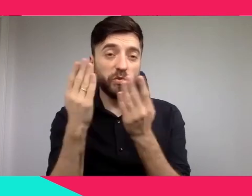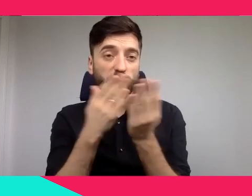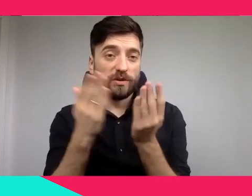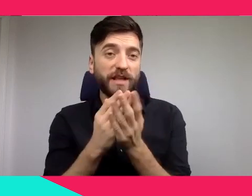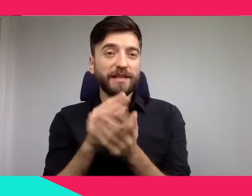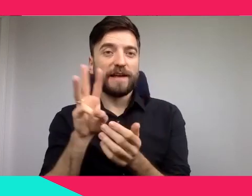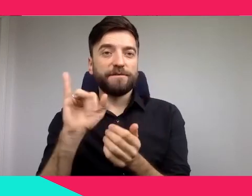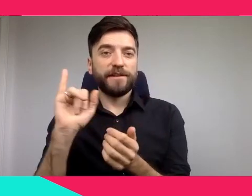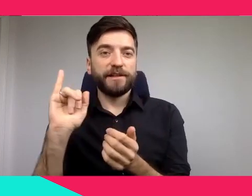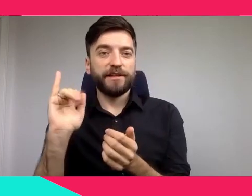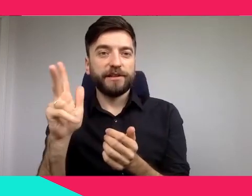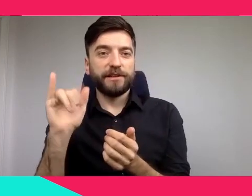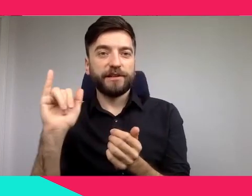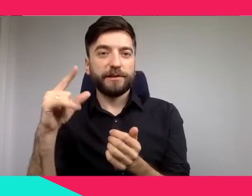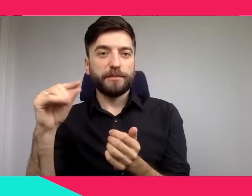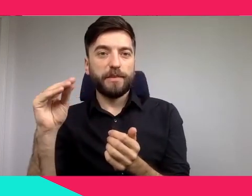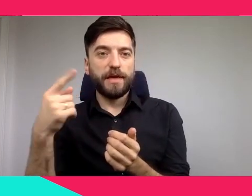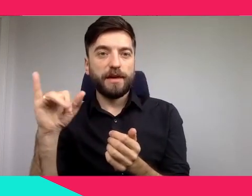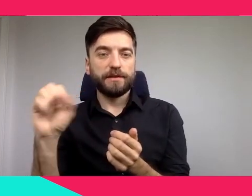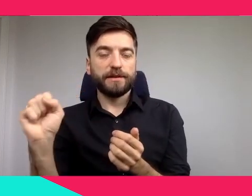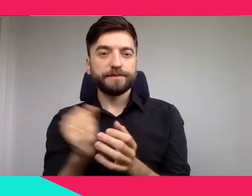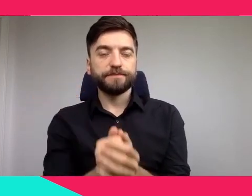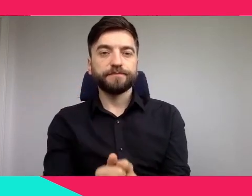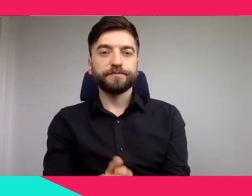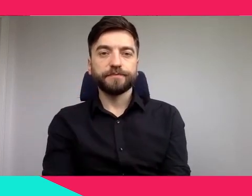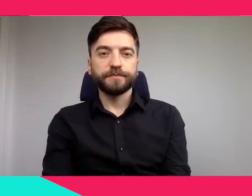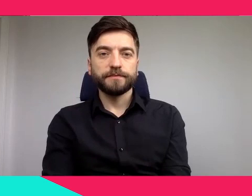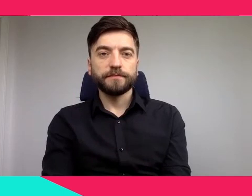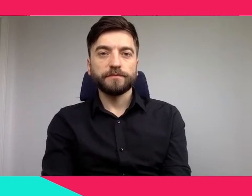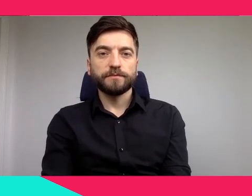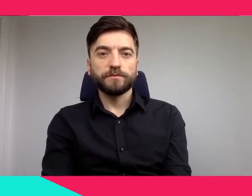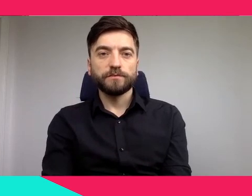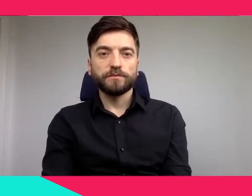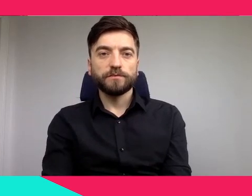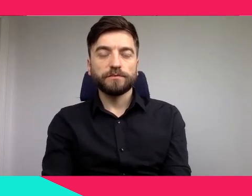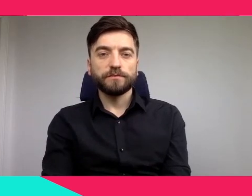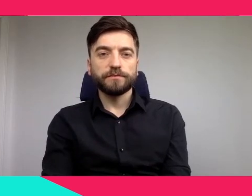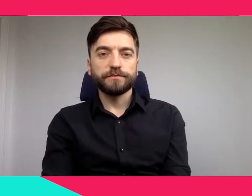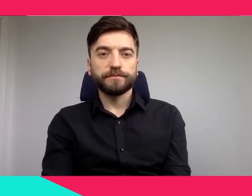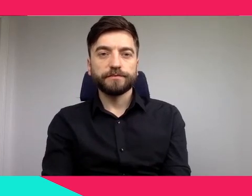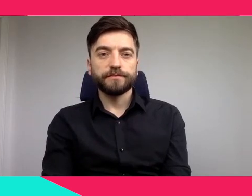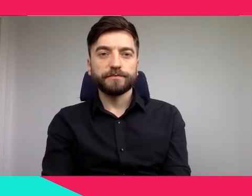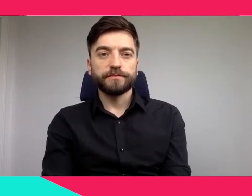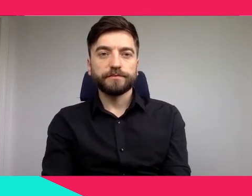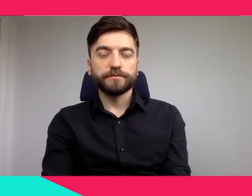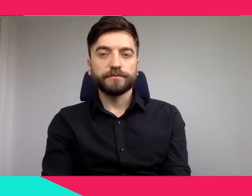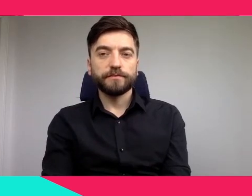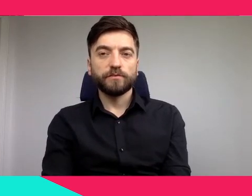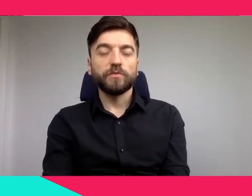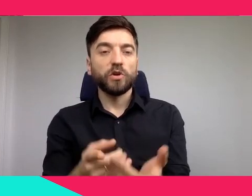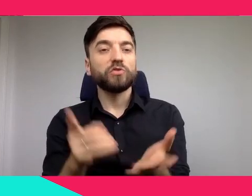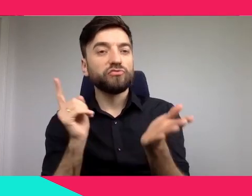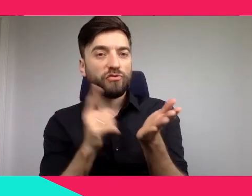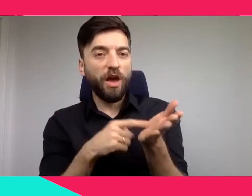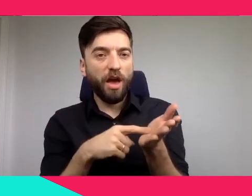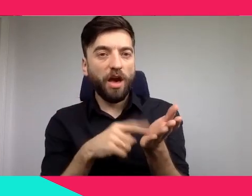or Plato or the Rothschild family. So these images are used in contexts that make